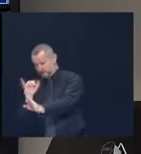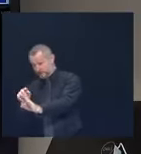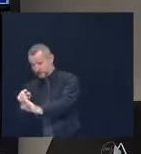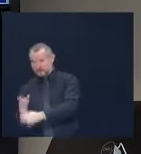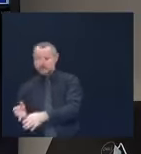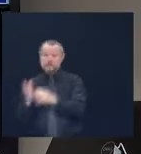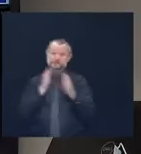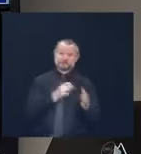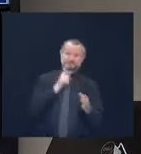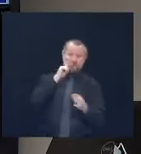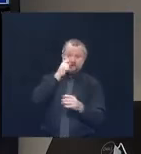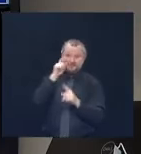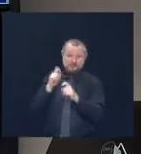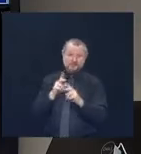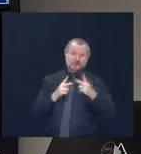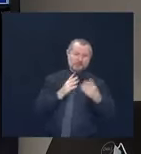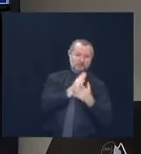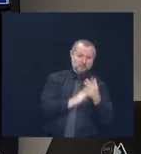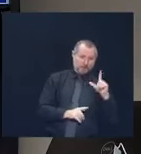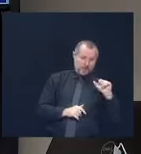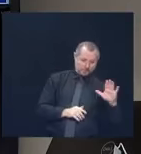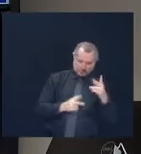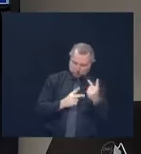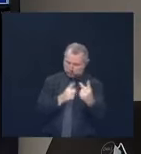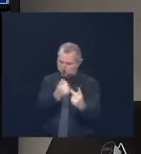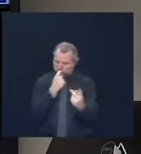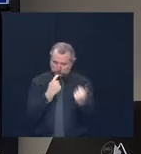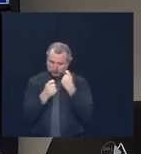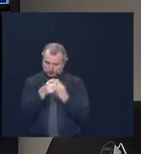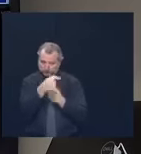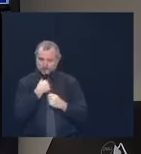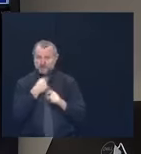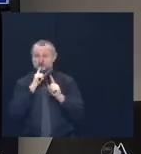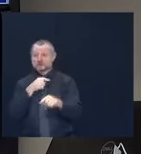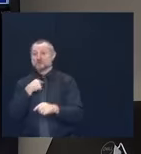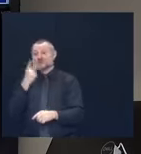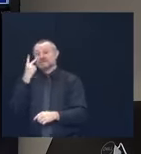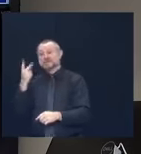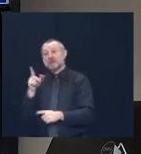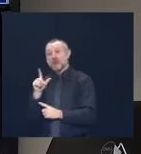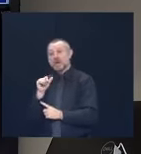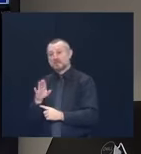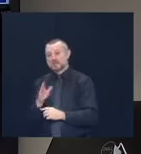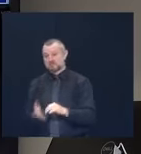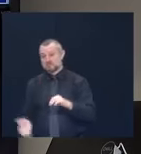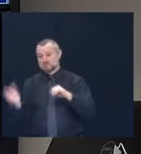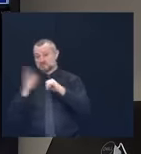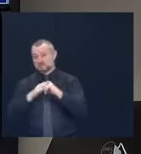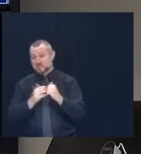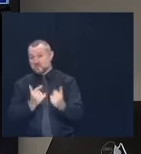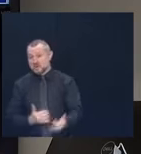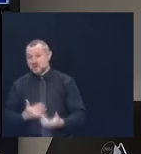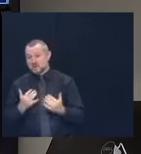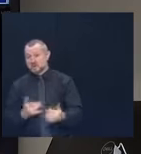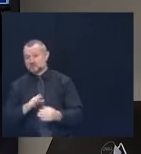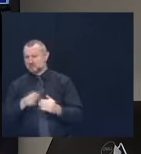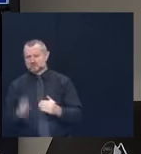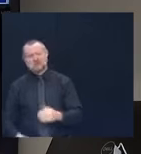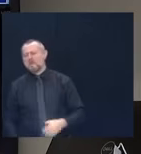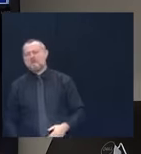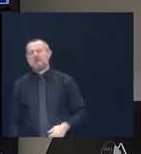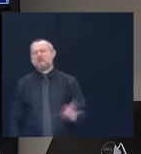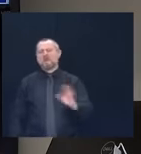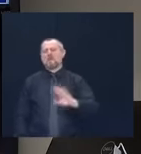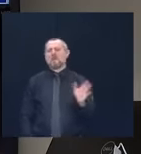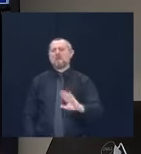times at labs. The lag times that we are tracking have not increased at all, really, amongst the larger labs